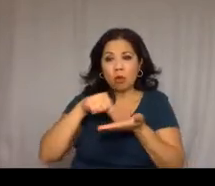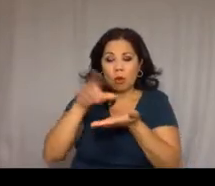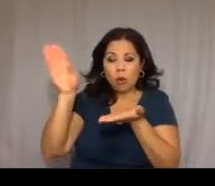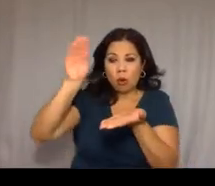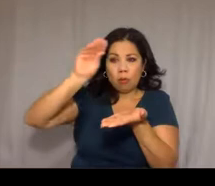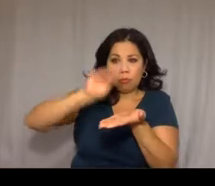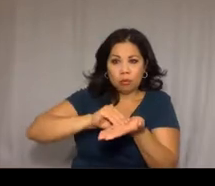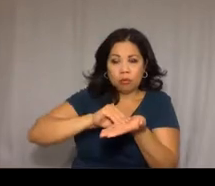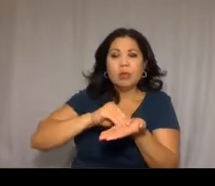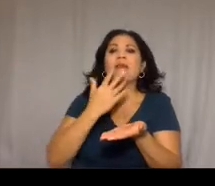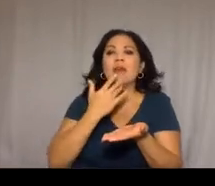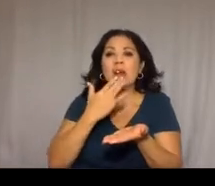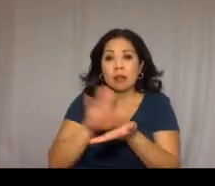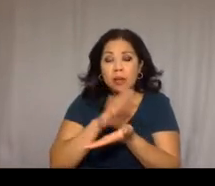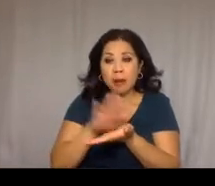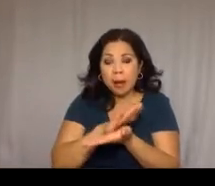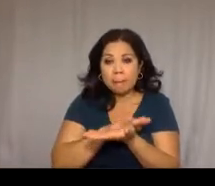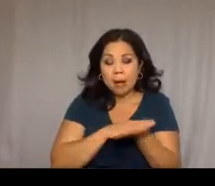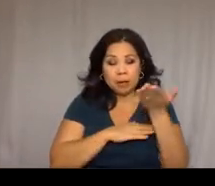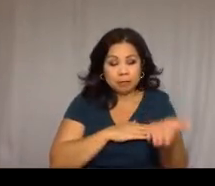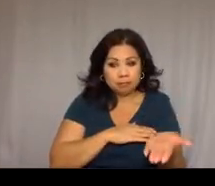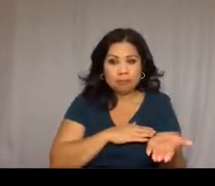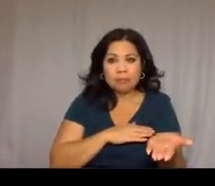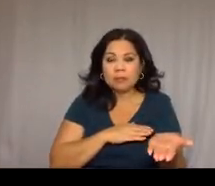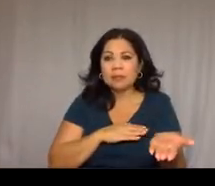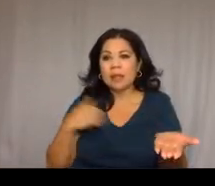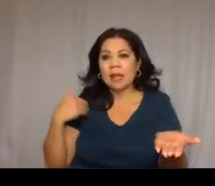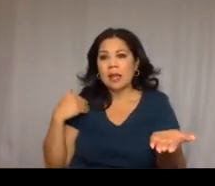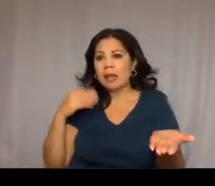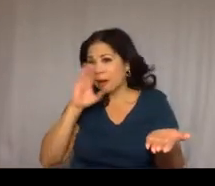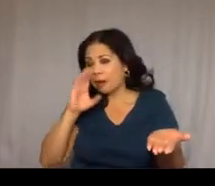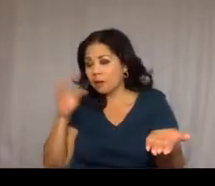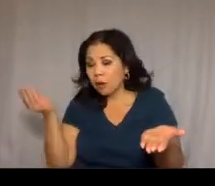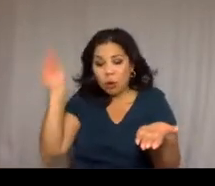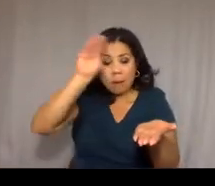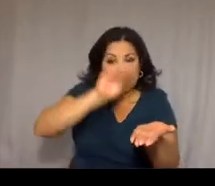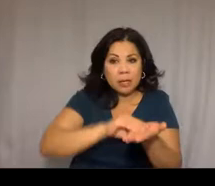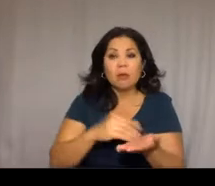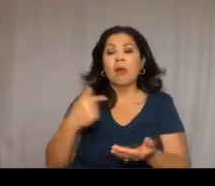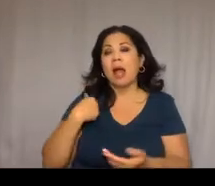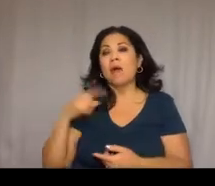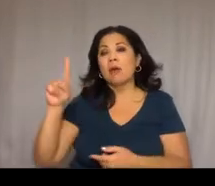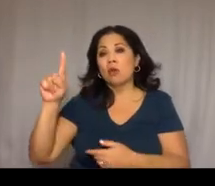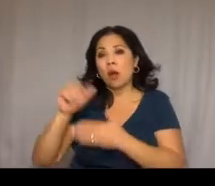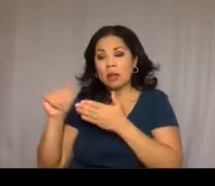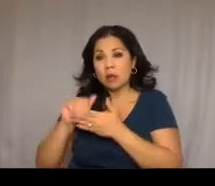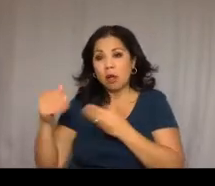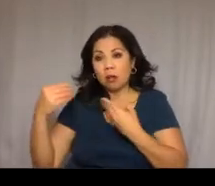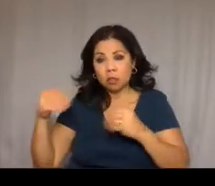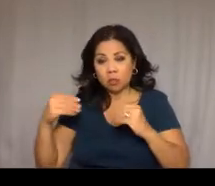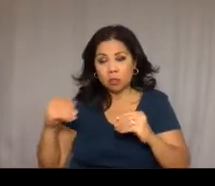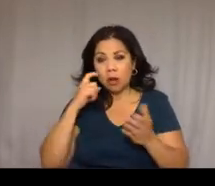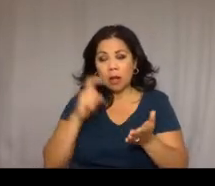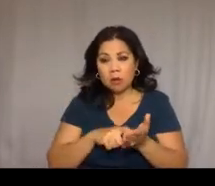onto the other piece of paper. So I did notice the other day when I was at the Dollar Tree that the Dollar Tree sells construction paper.